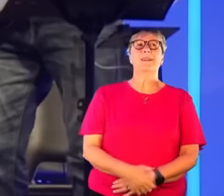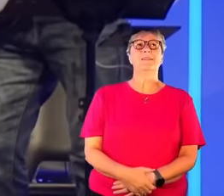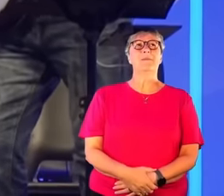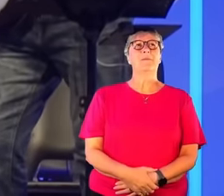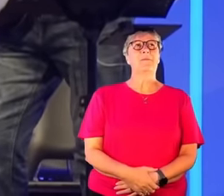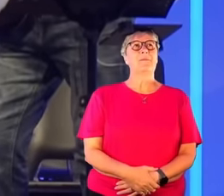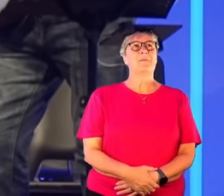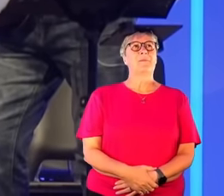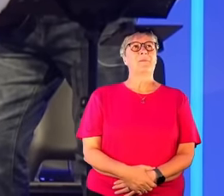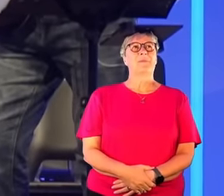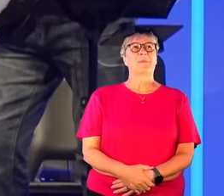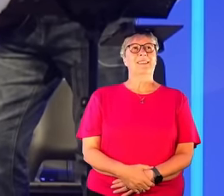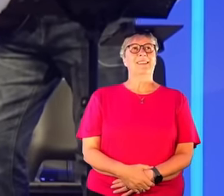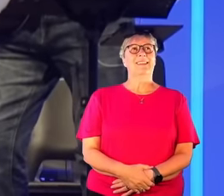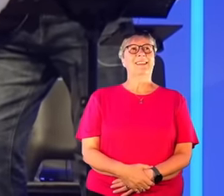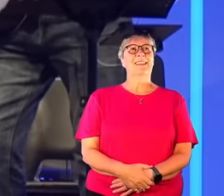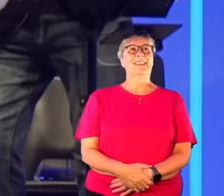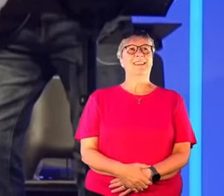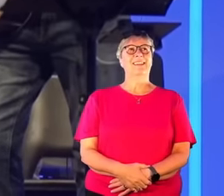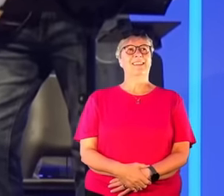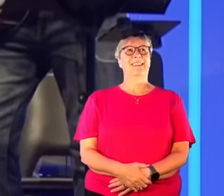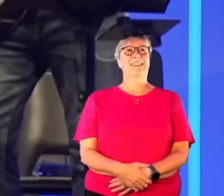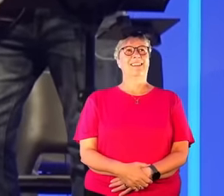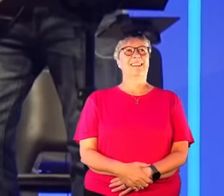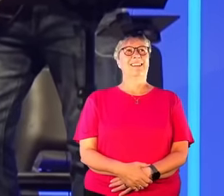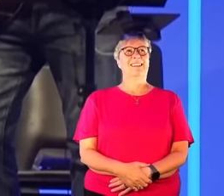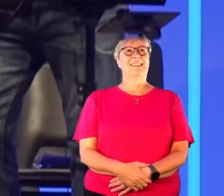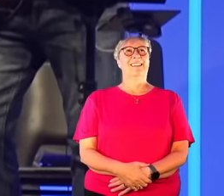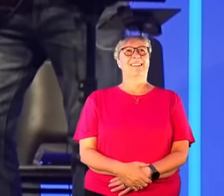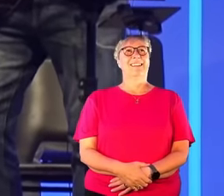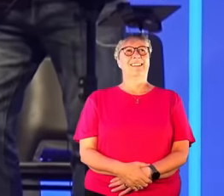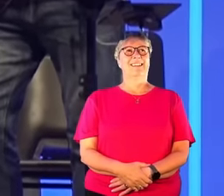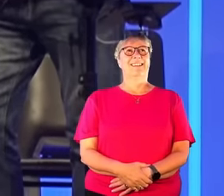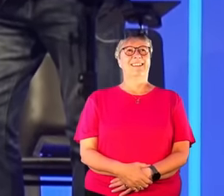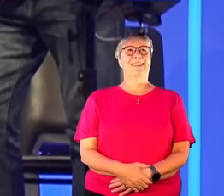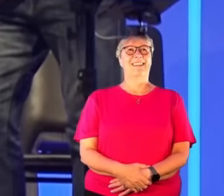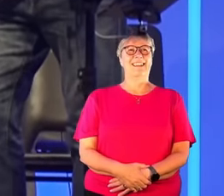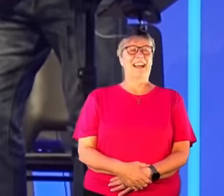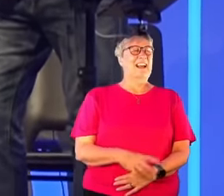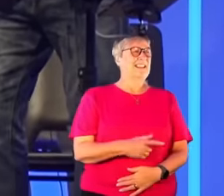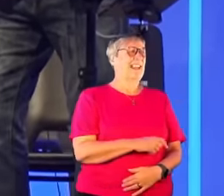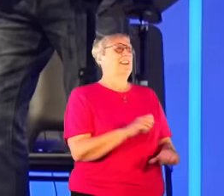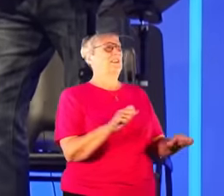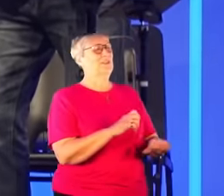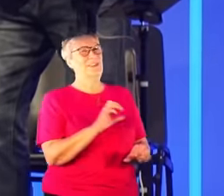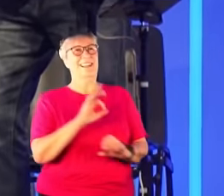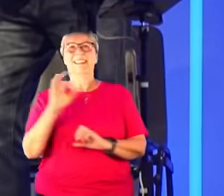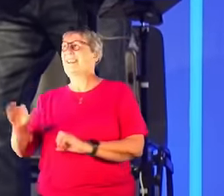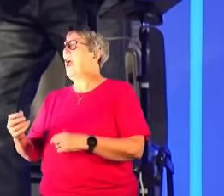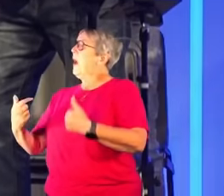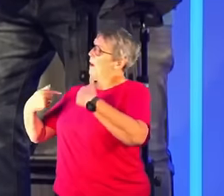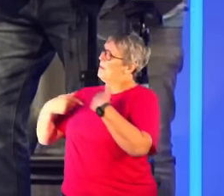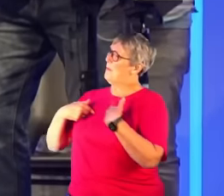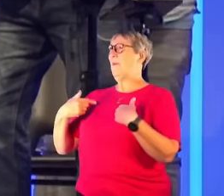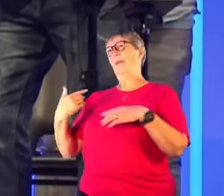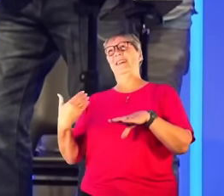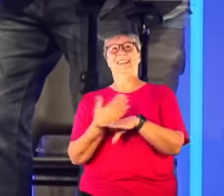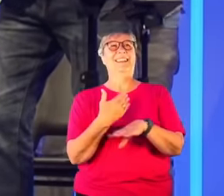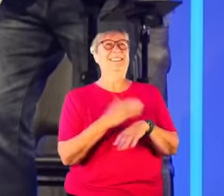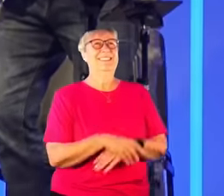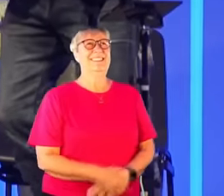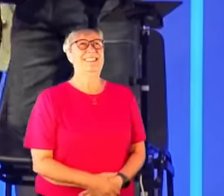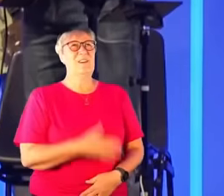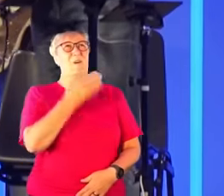When Colin checks his notes, he asks me, what is your first job, Phil? Oh, thank you for asking, Colin. First job. No, no, what is your first